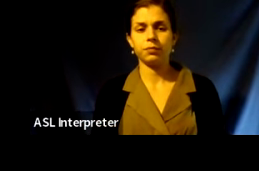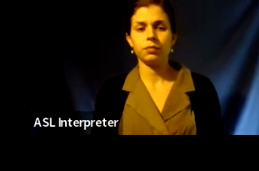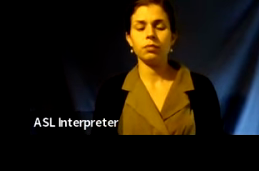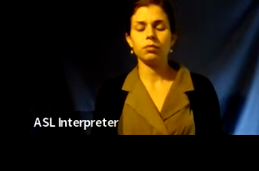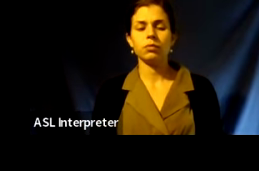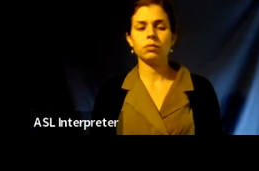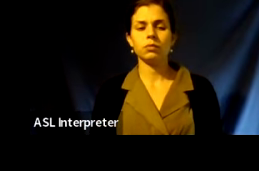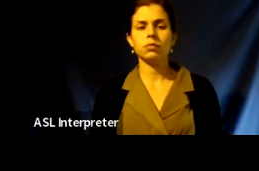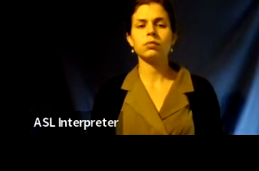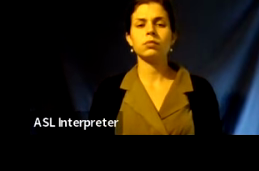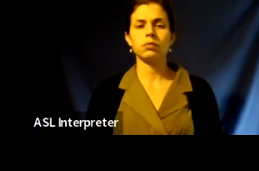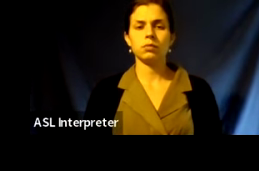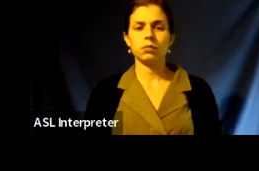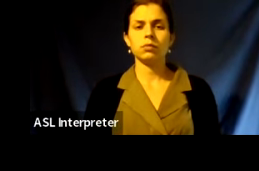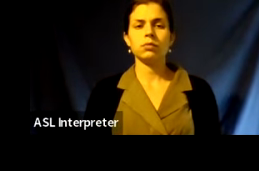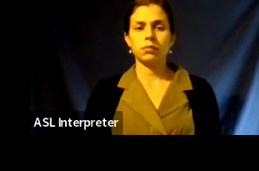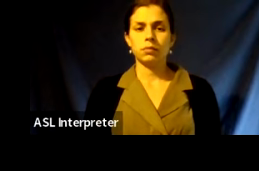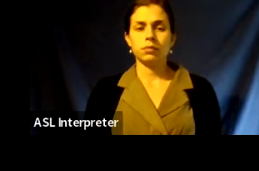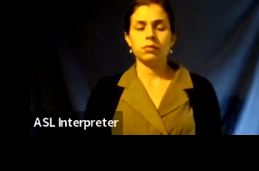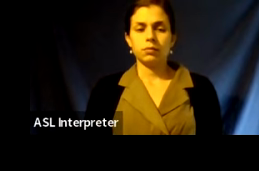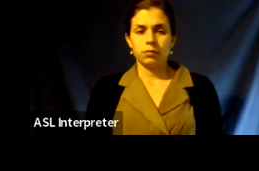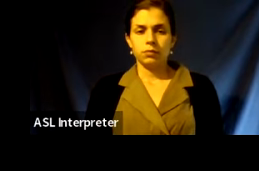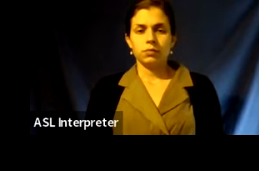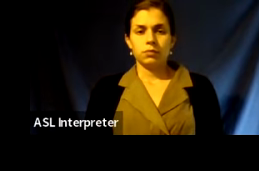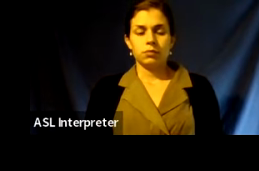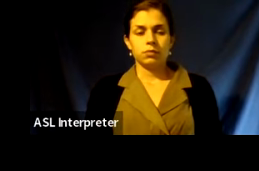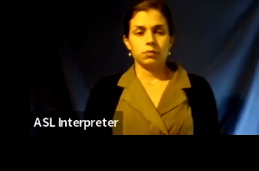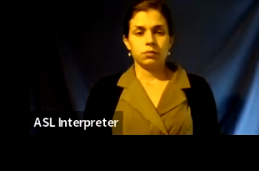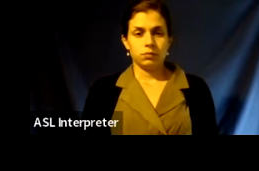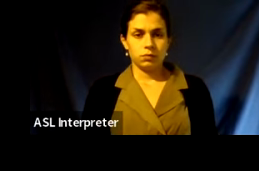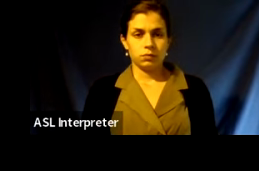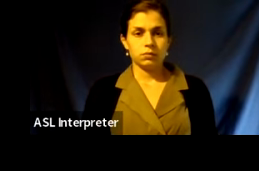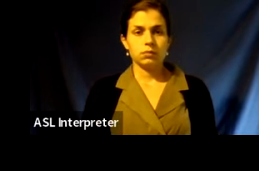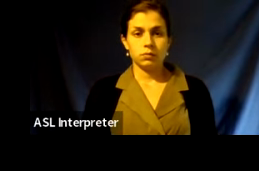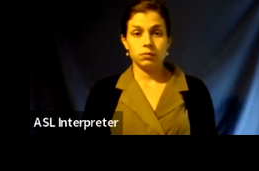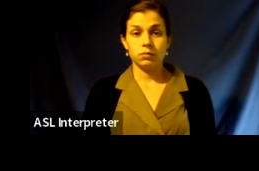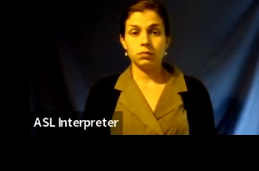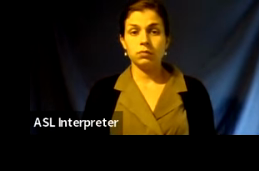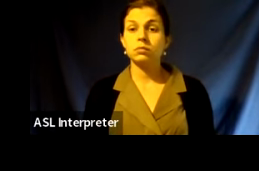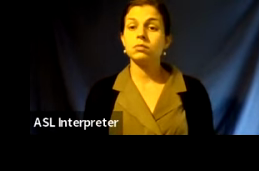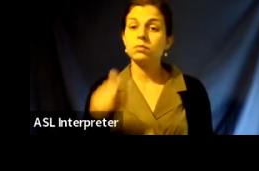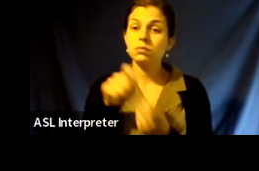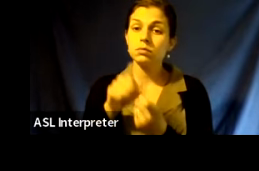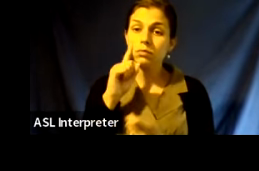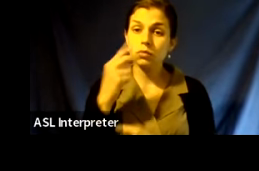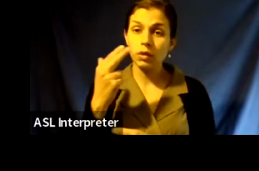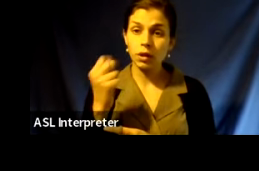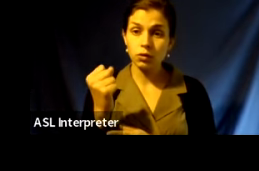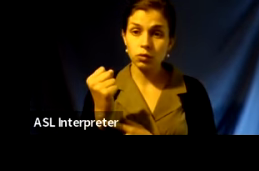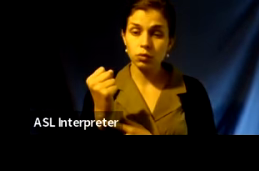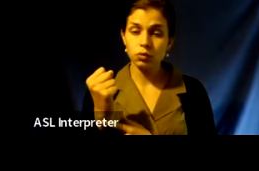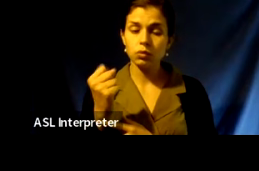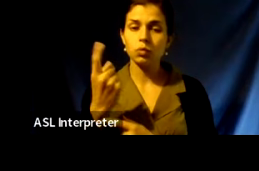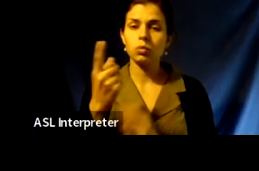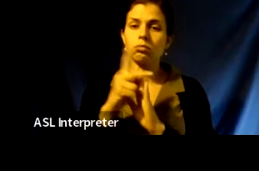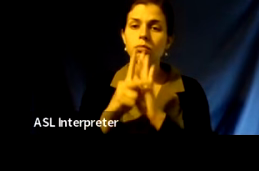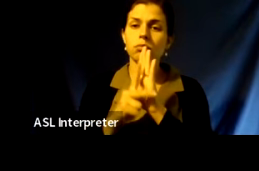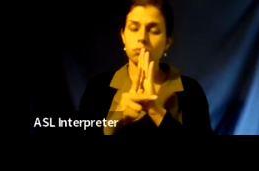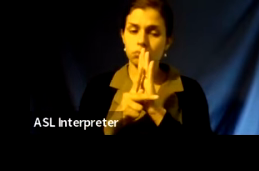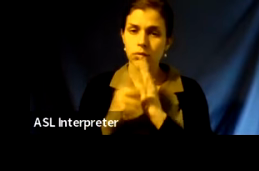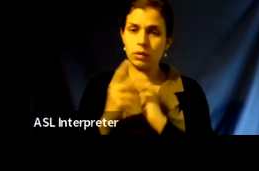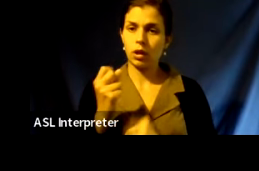Another item I'd like to highlight specifically for our high school families is a resource that the district adopted in the spring of last year called